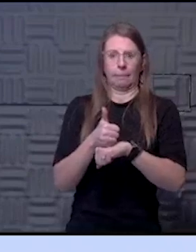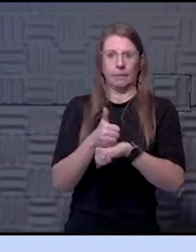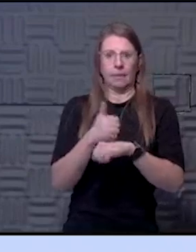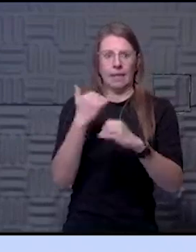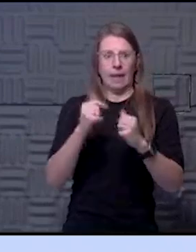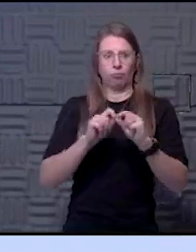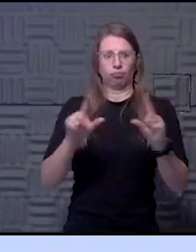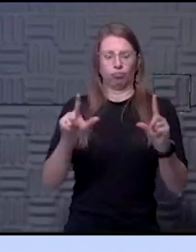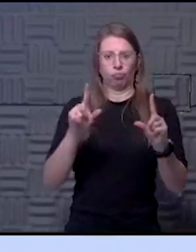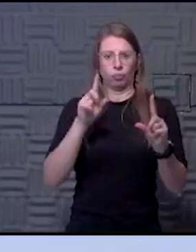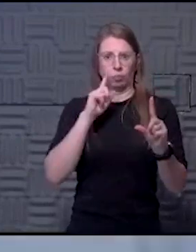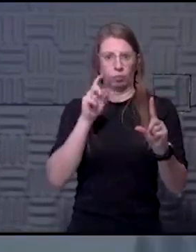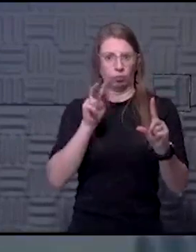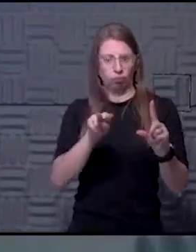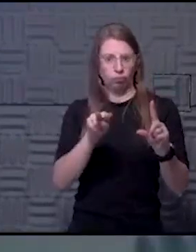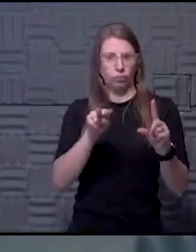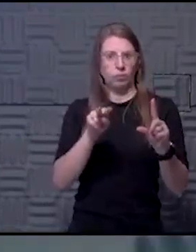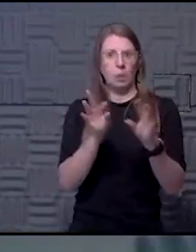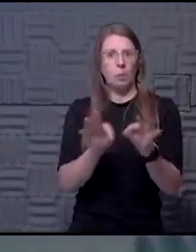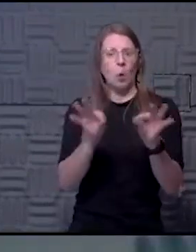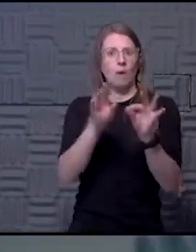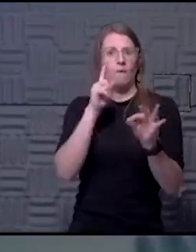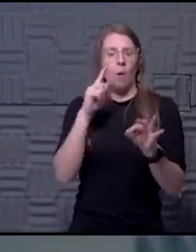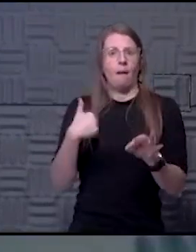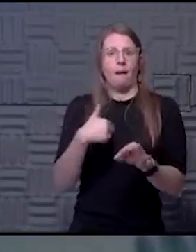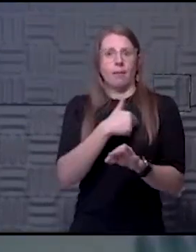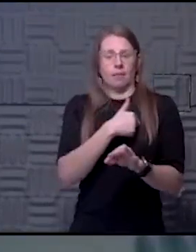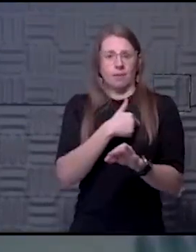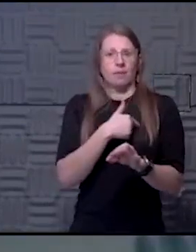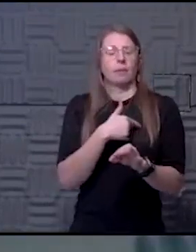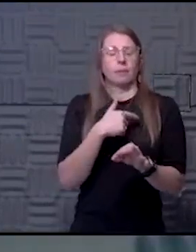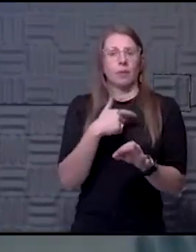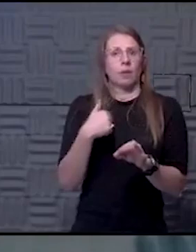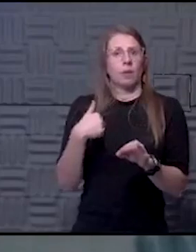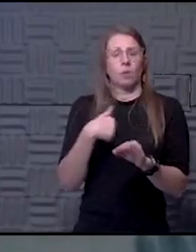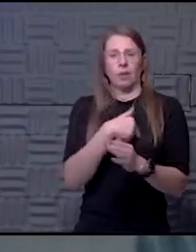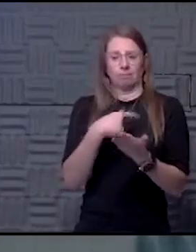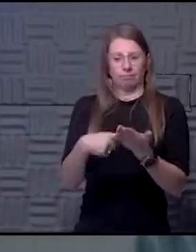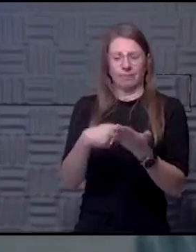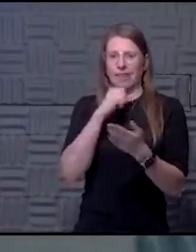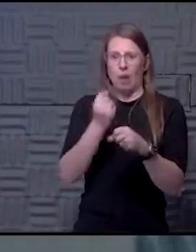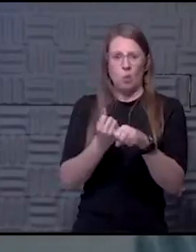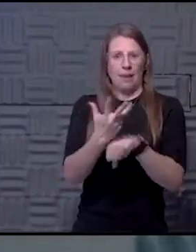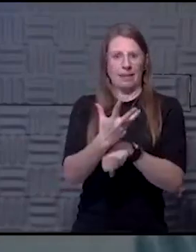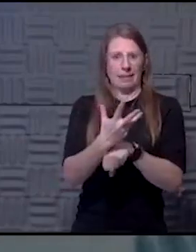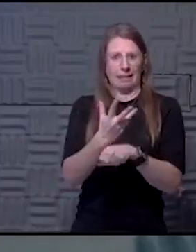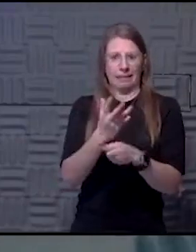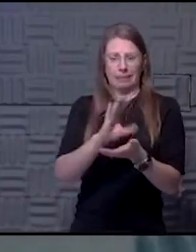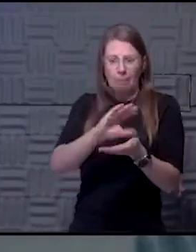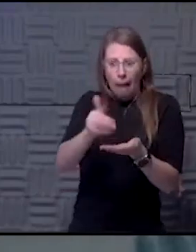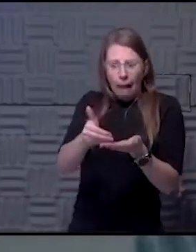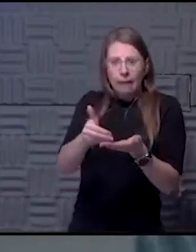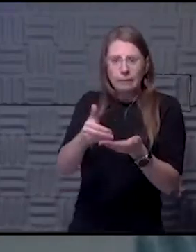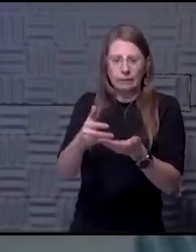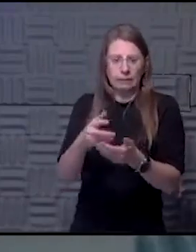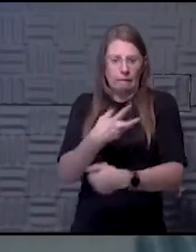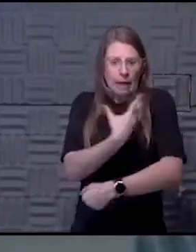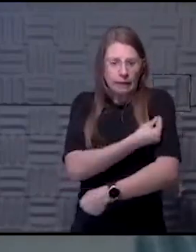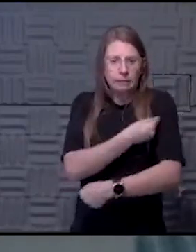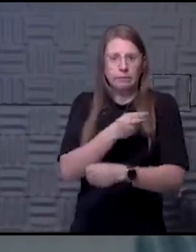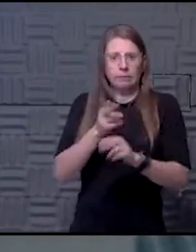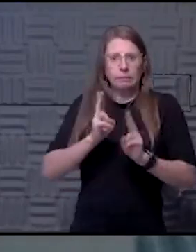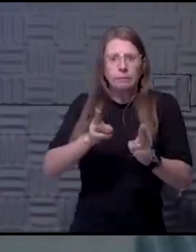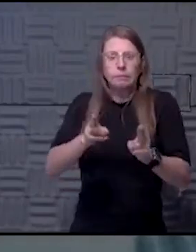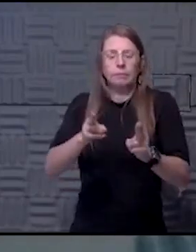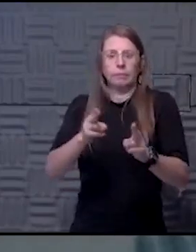screen. And it is important for us, as we talk about not wasting supplies of vaccines, to be able to quickly be able to